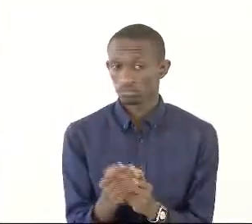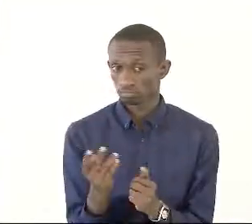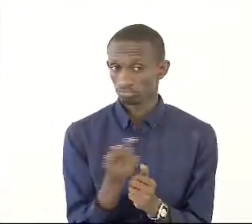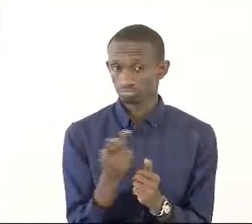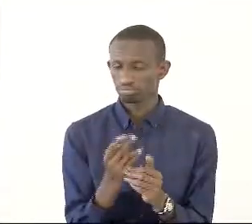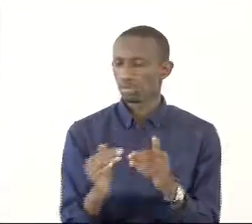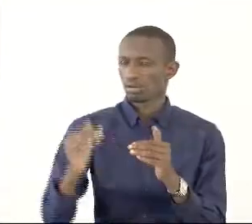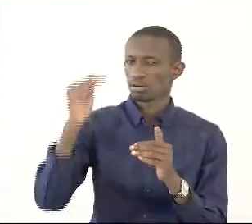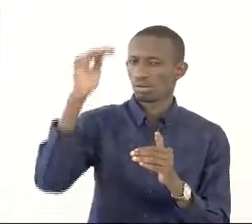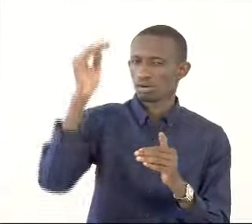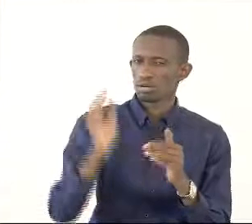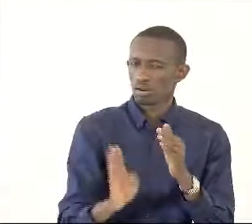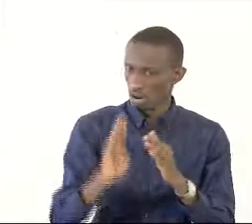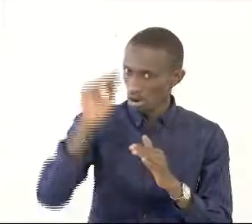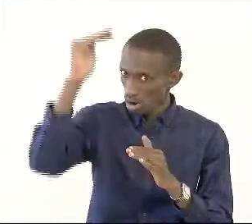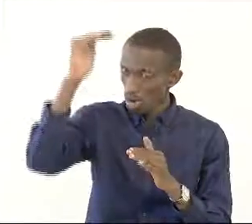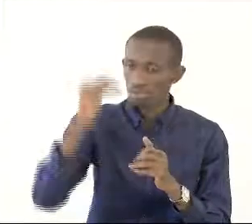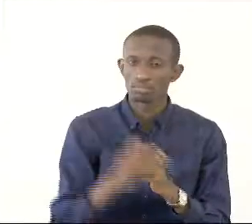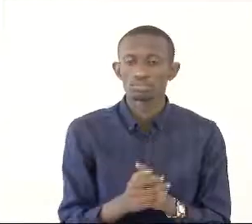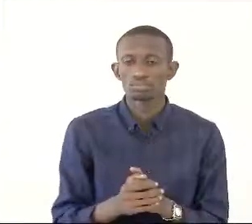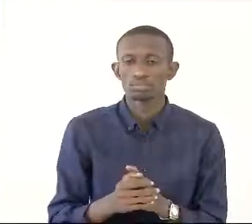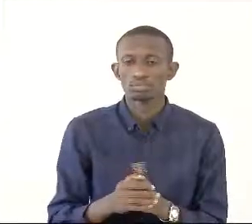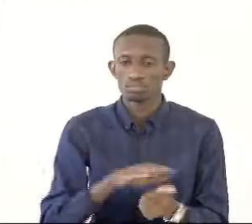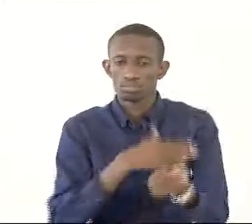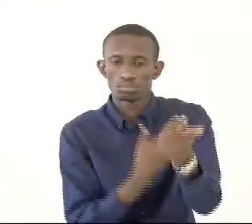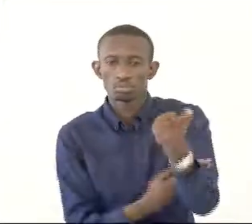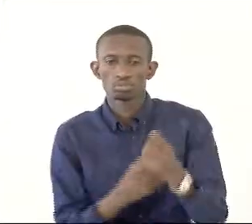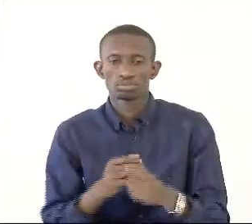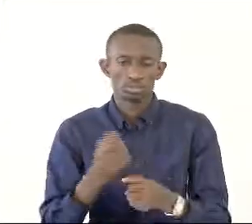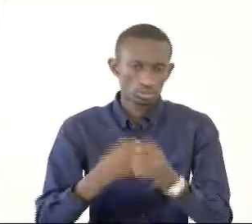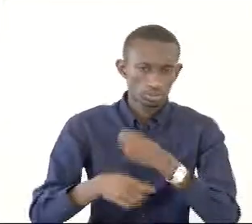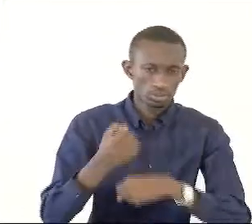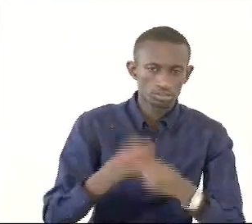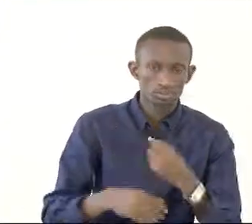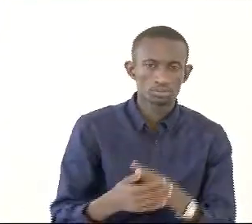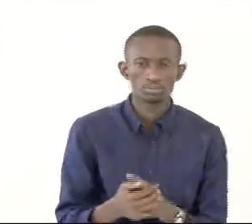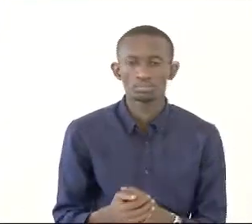the 450. It is that example that we are seeing here. So